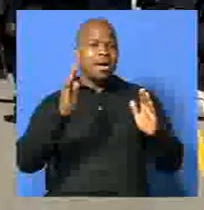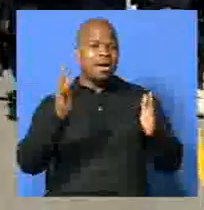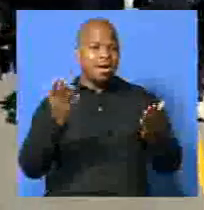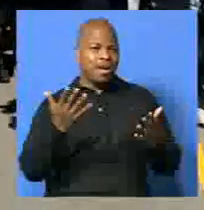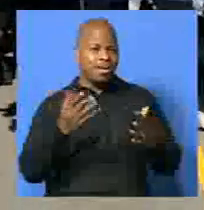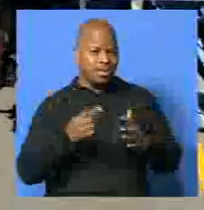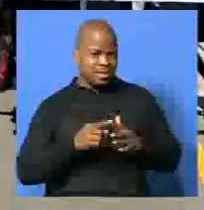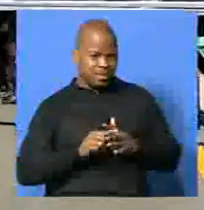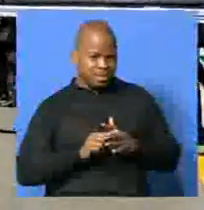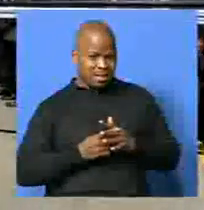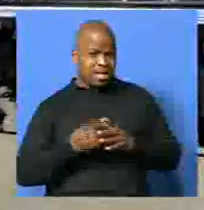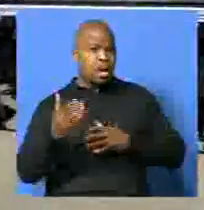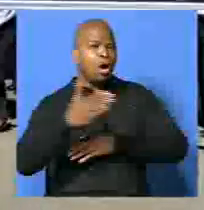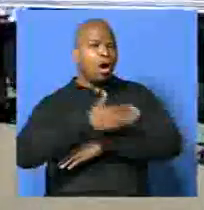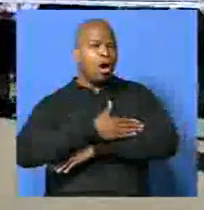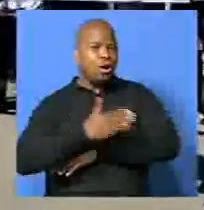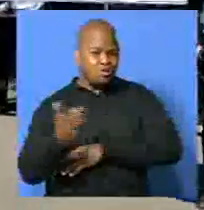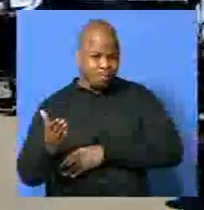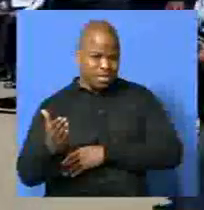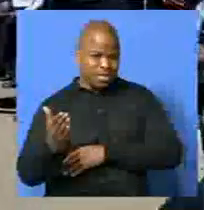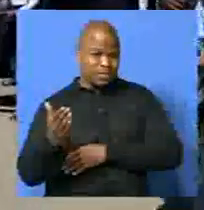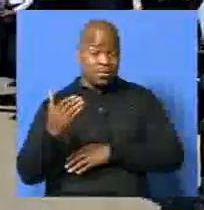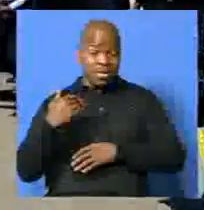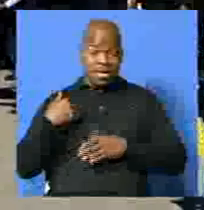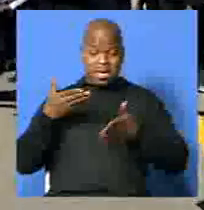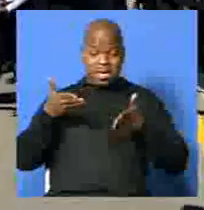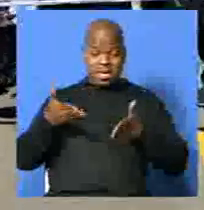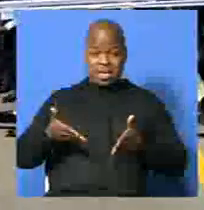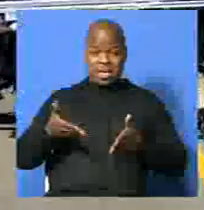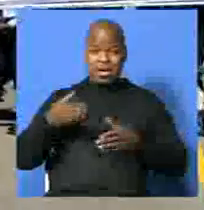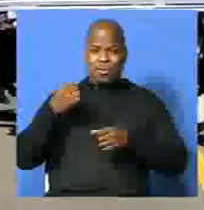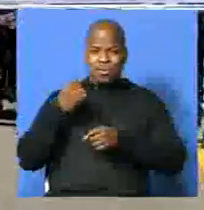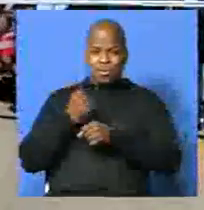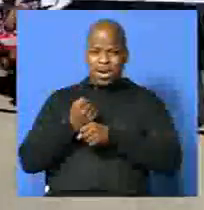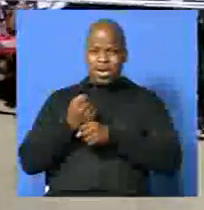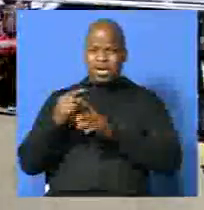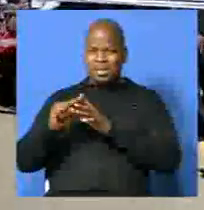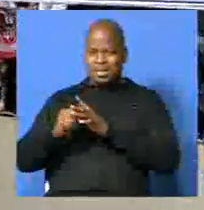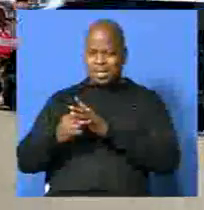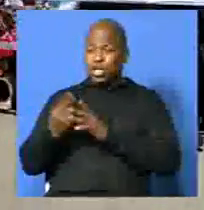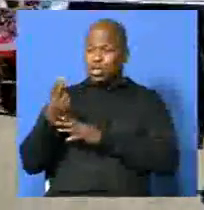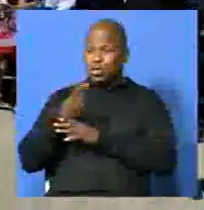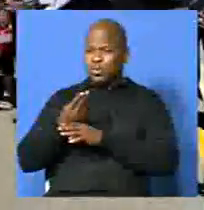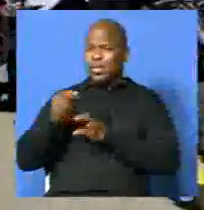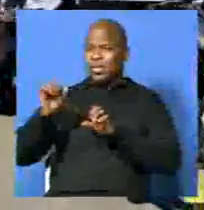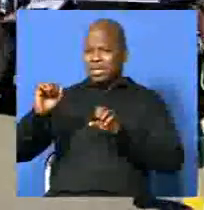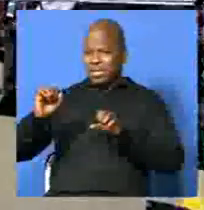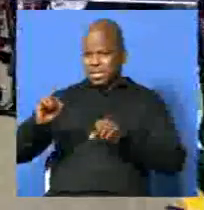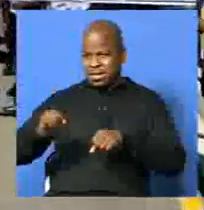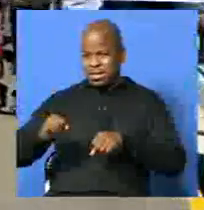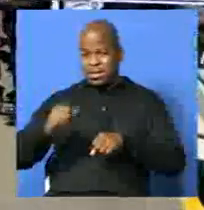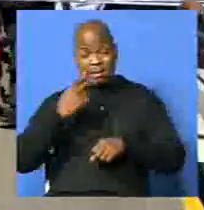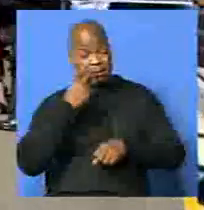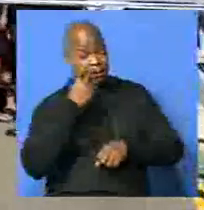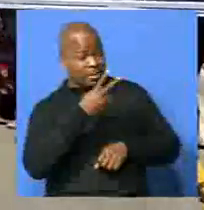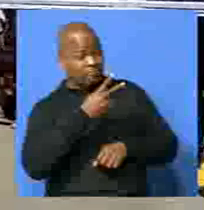a simolodisa kgotsa a bula gore jaanong ga ba leng teng jaanong ditirelo di ka simola go dirisiwa jaaka motswana wetso a re di